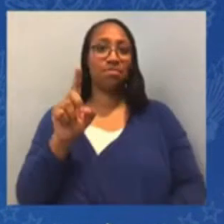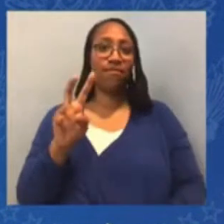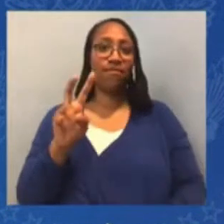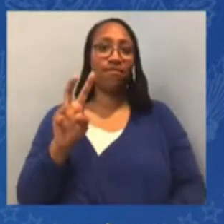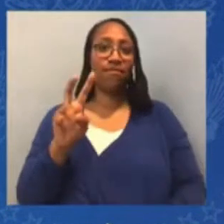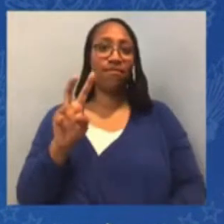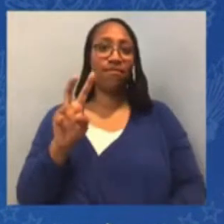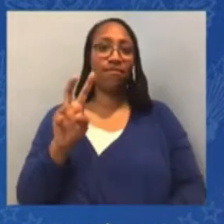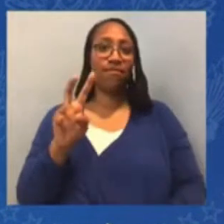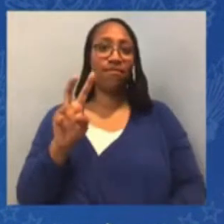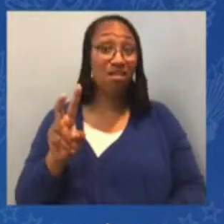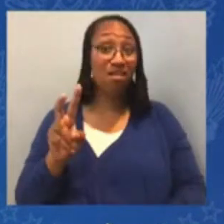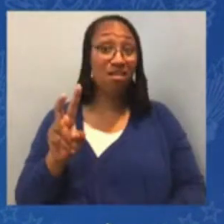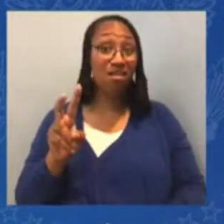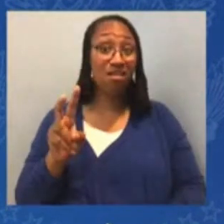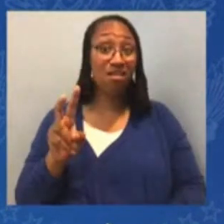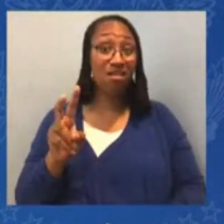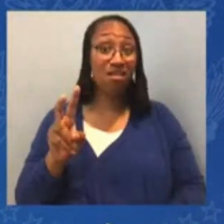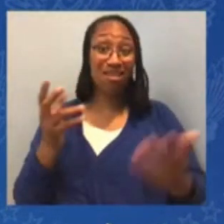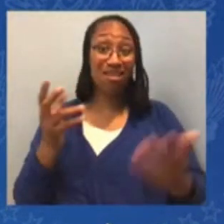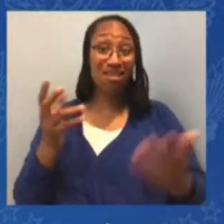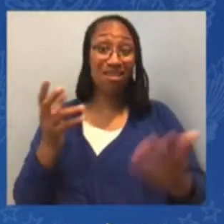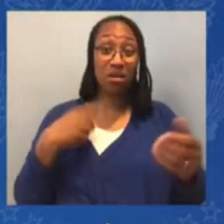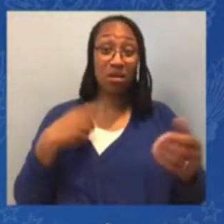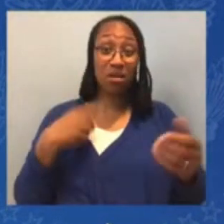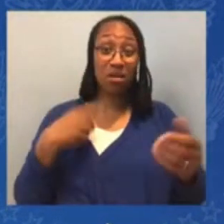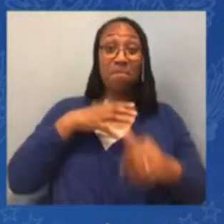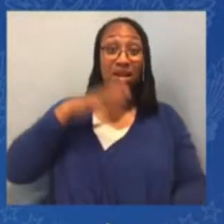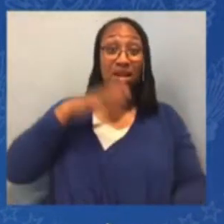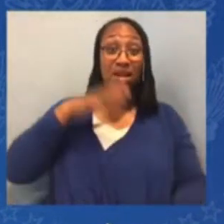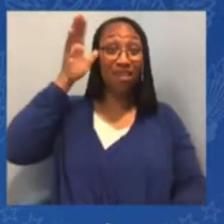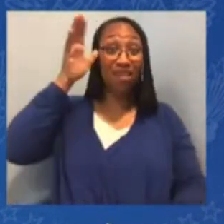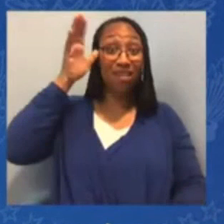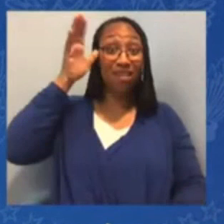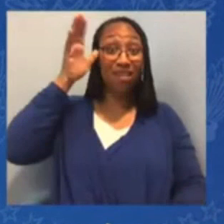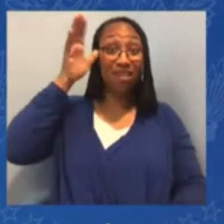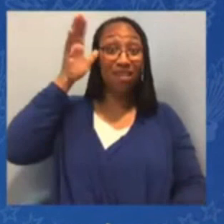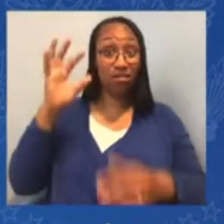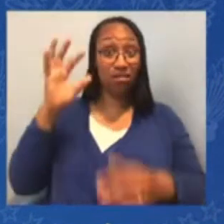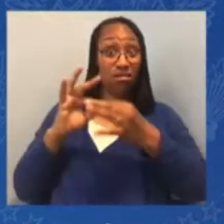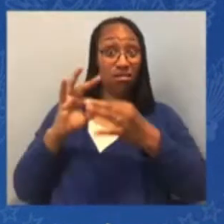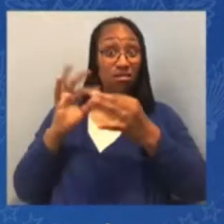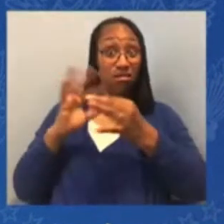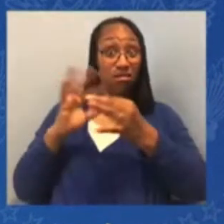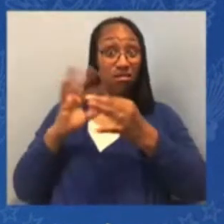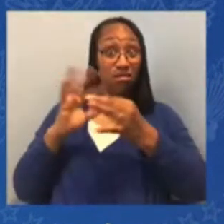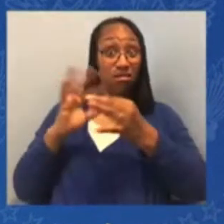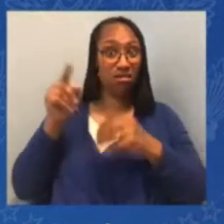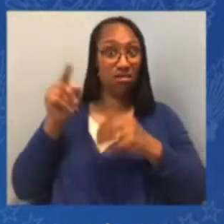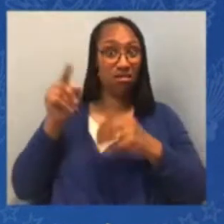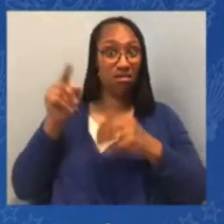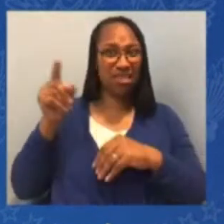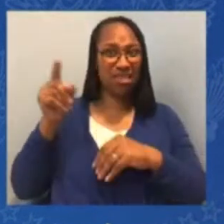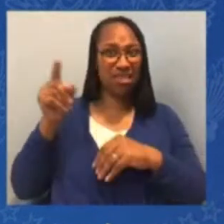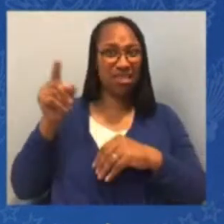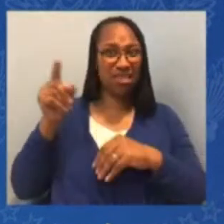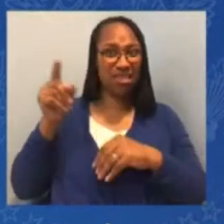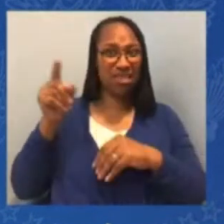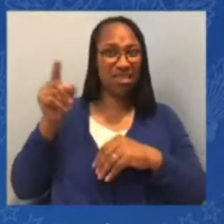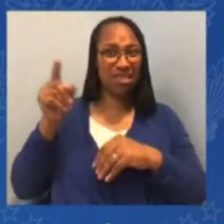like hell to close the so-called boyfriend loophole. If in fact you